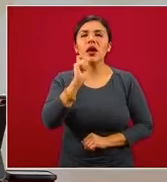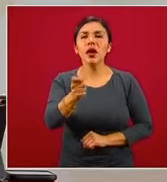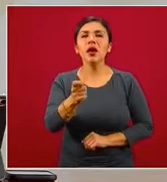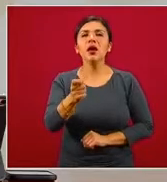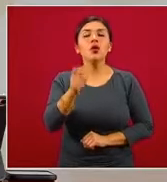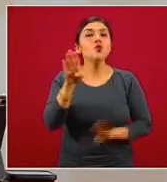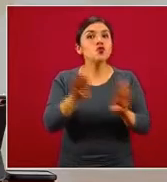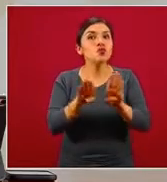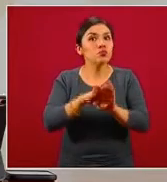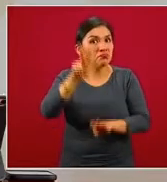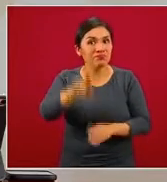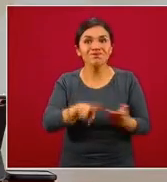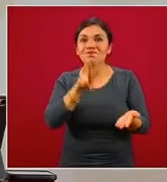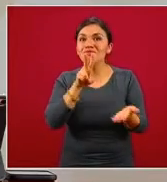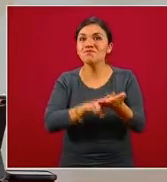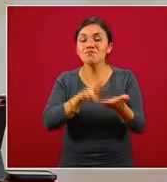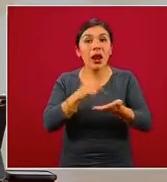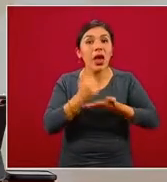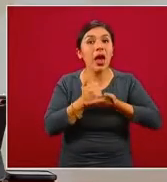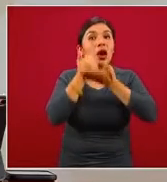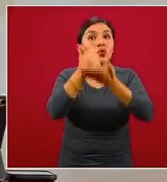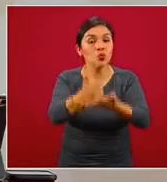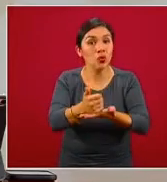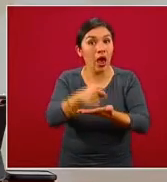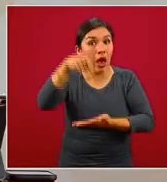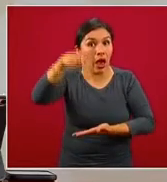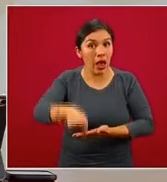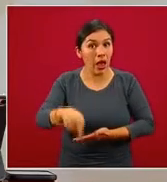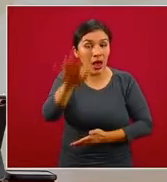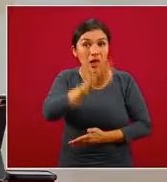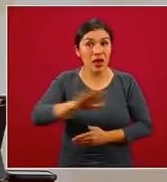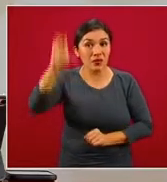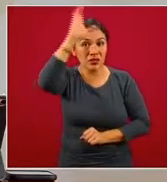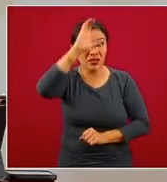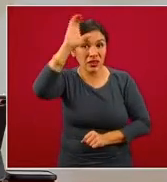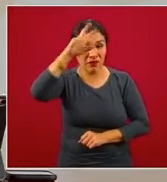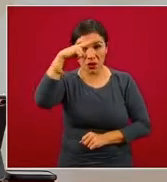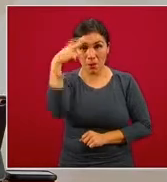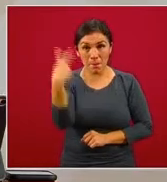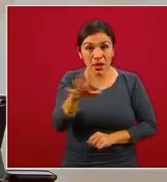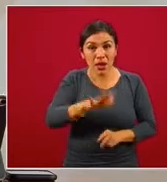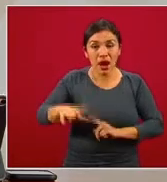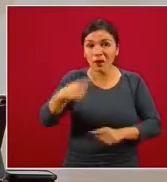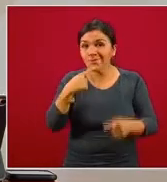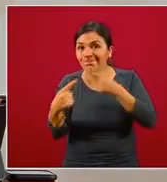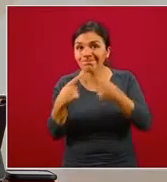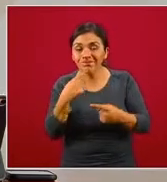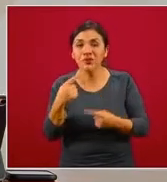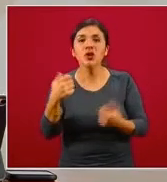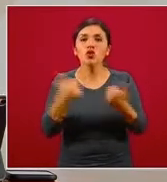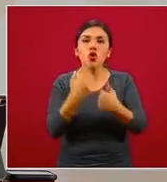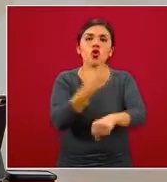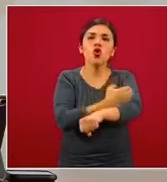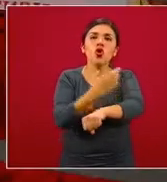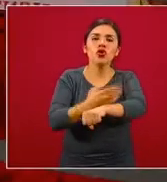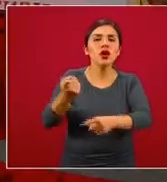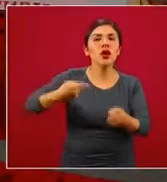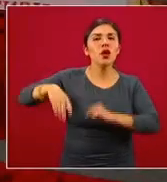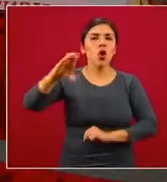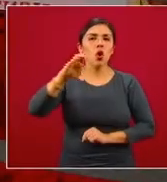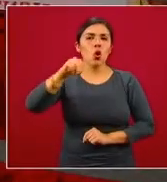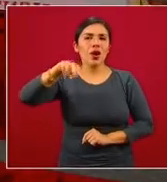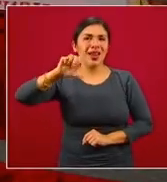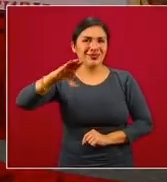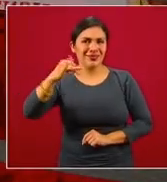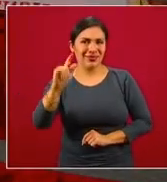important forum. 15 million people are. I think you